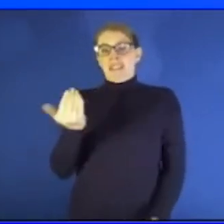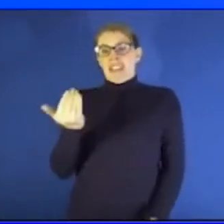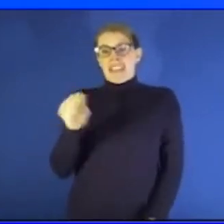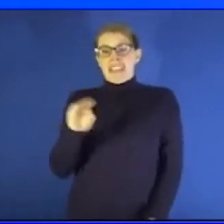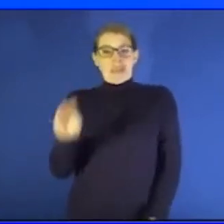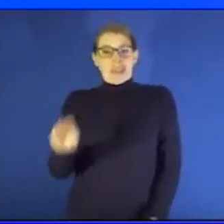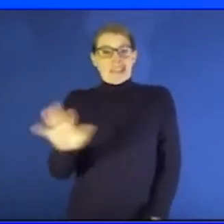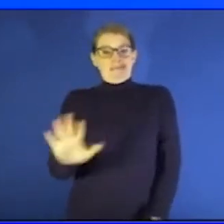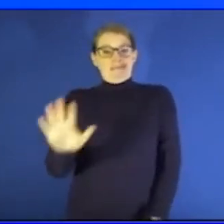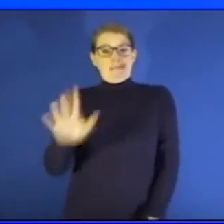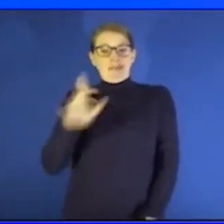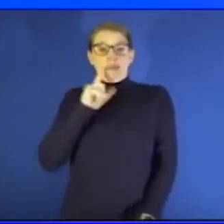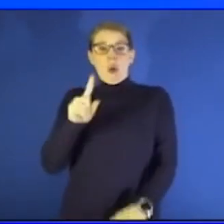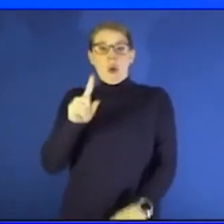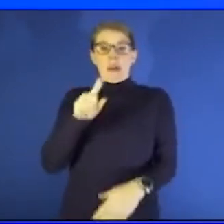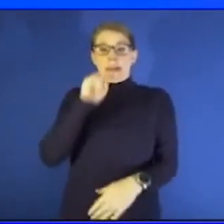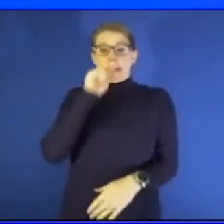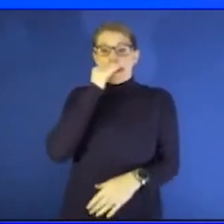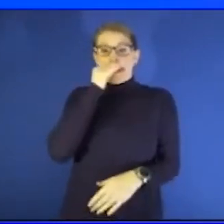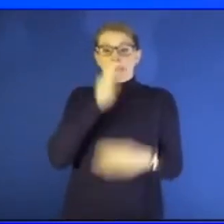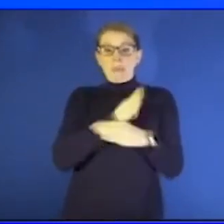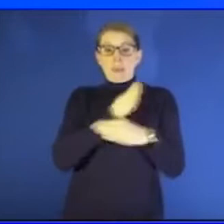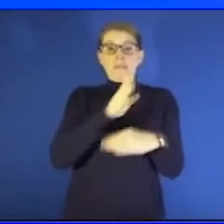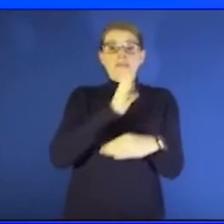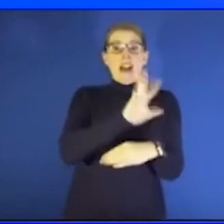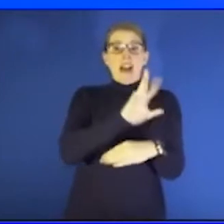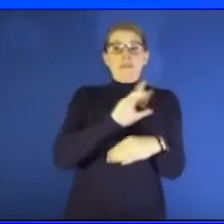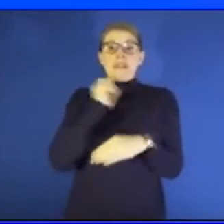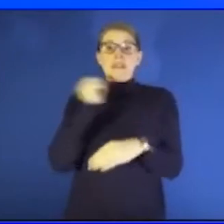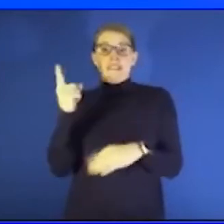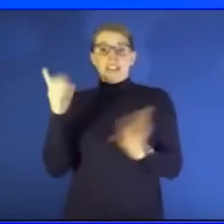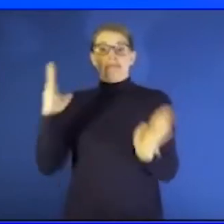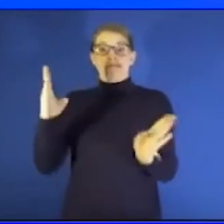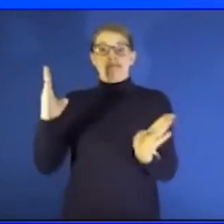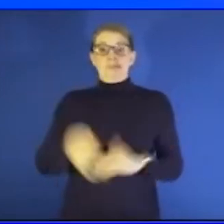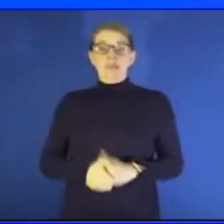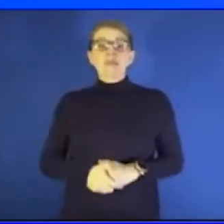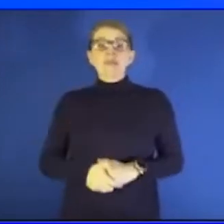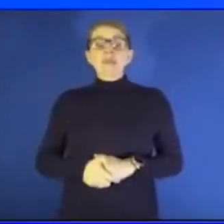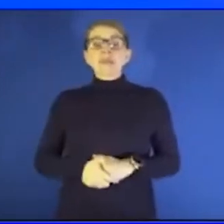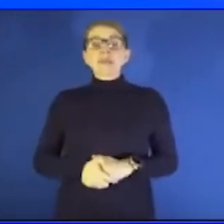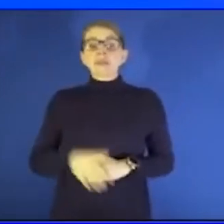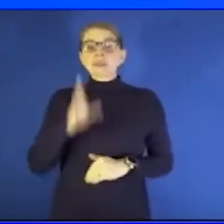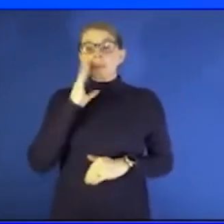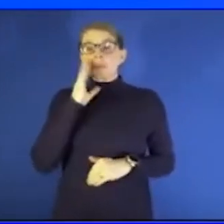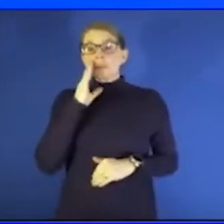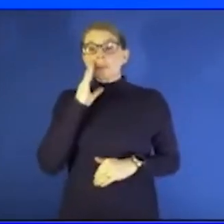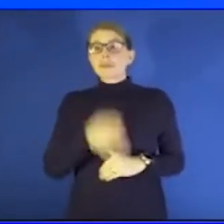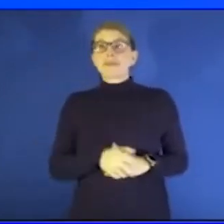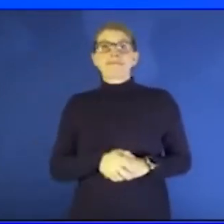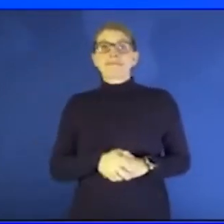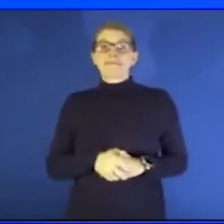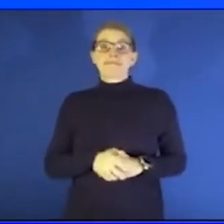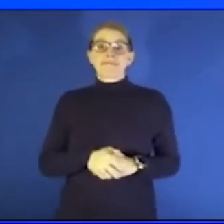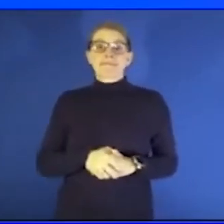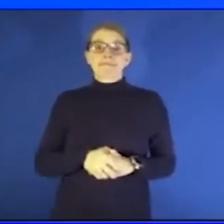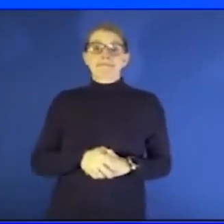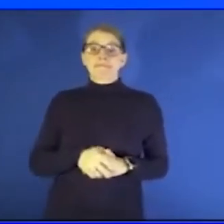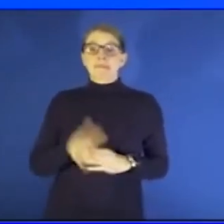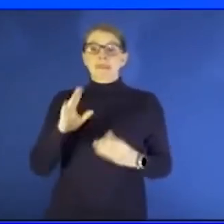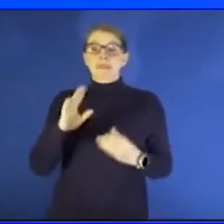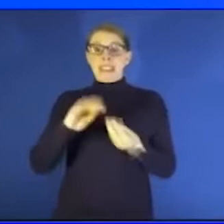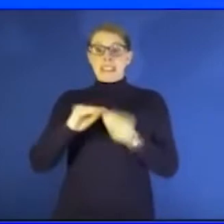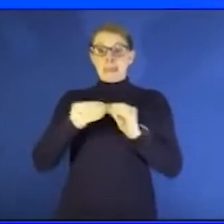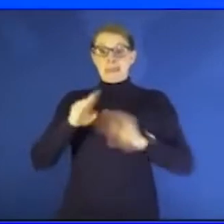those kids between 5 and 11. We're not where we should be. We're not where we want to be. We've done a lot